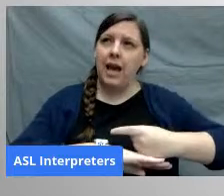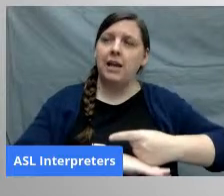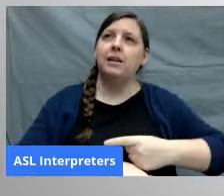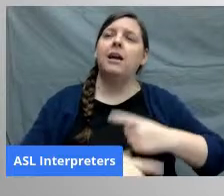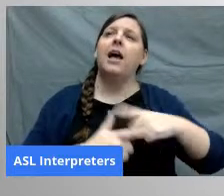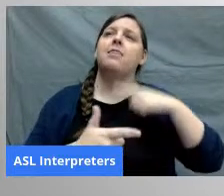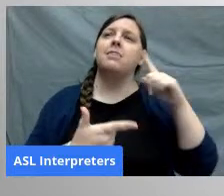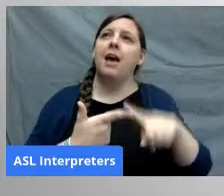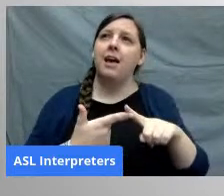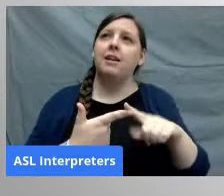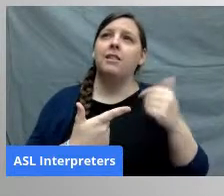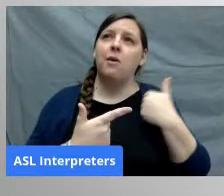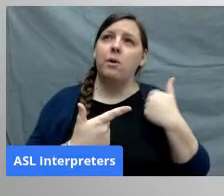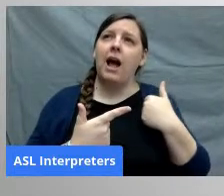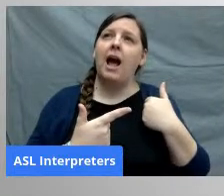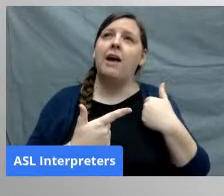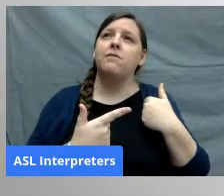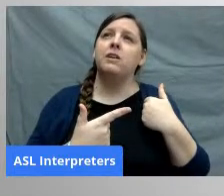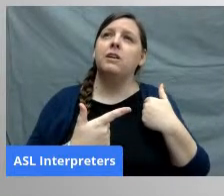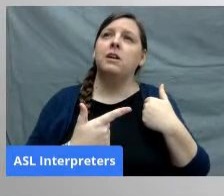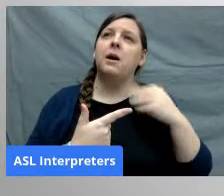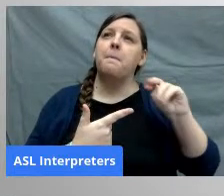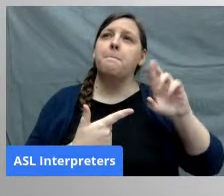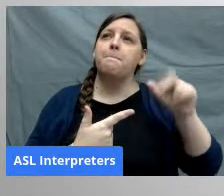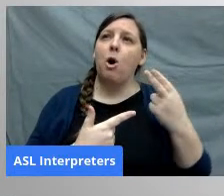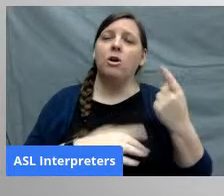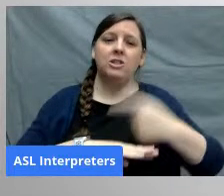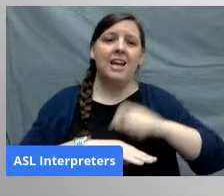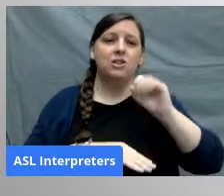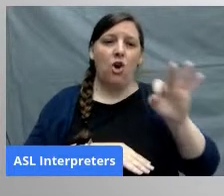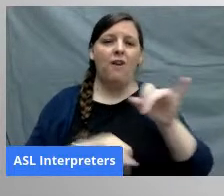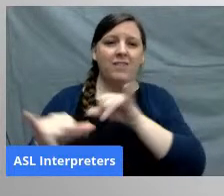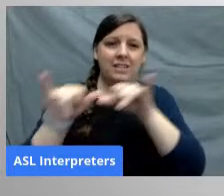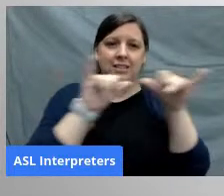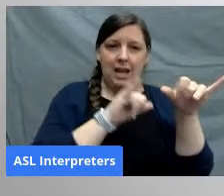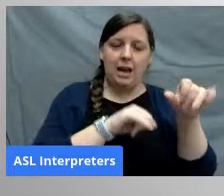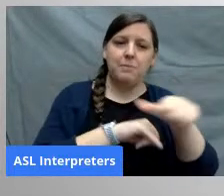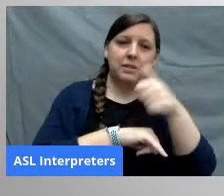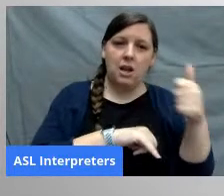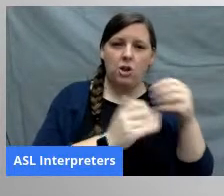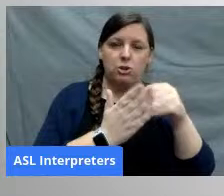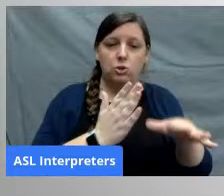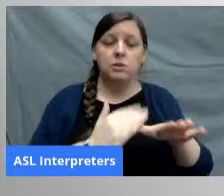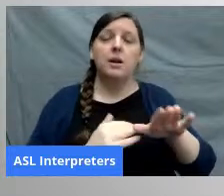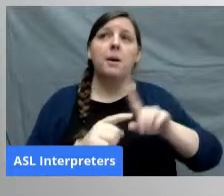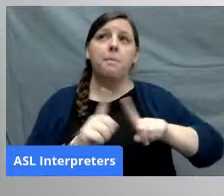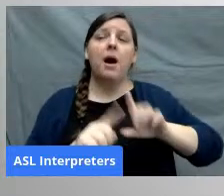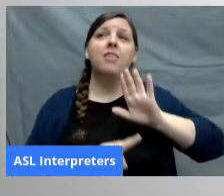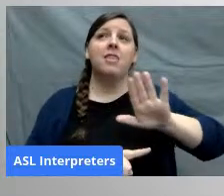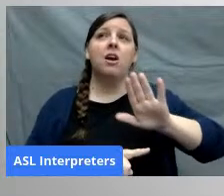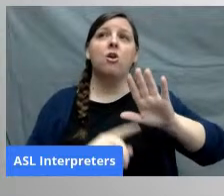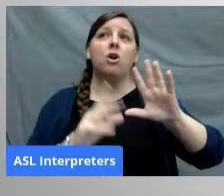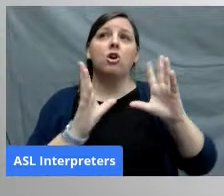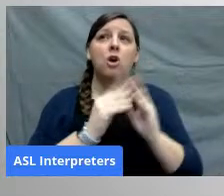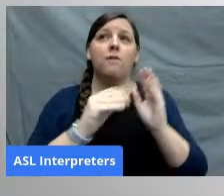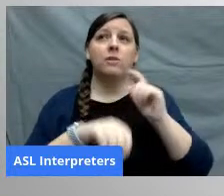have the days off in March that everyone else is off, but their conference time would happen in